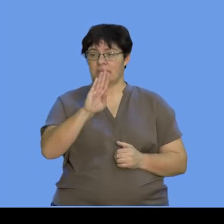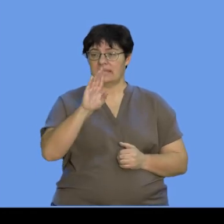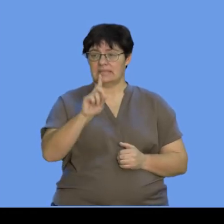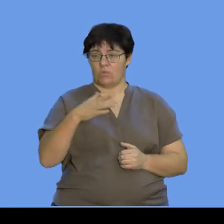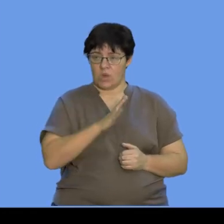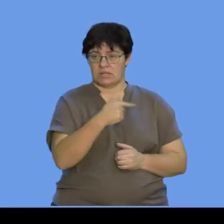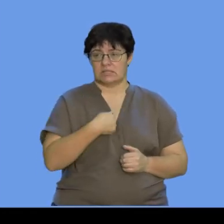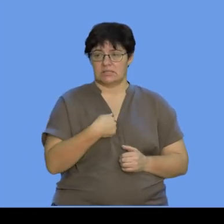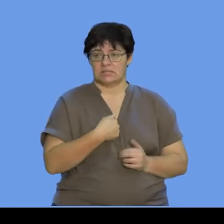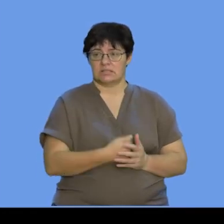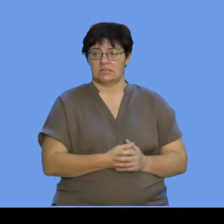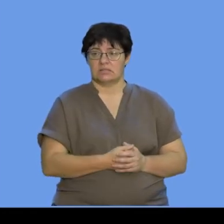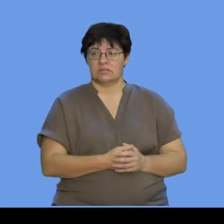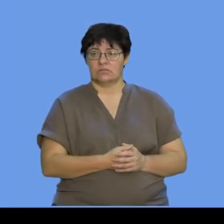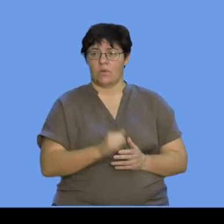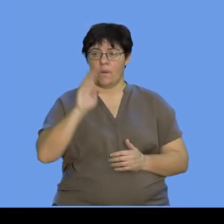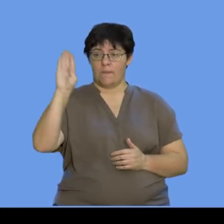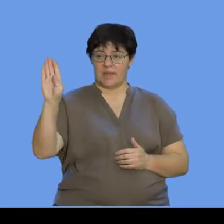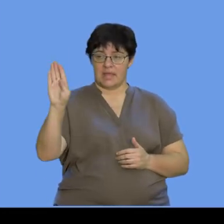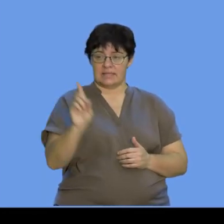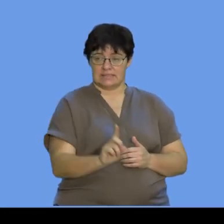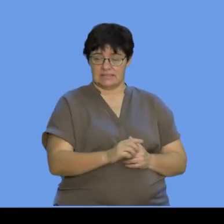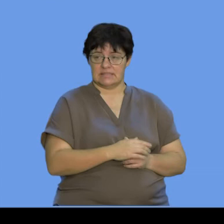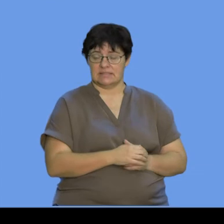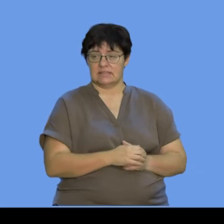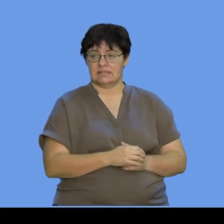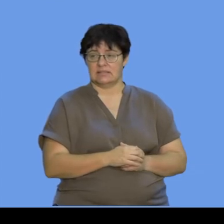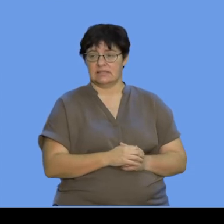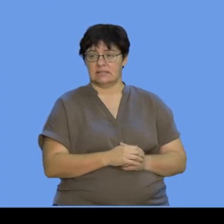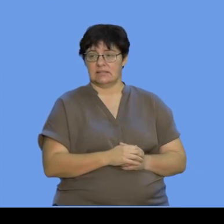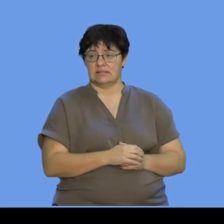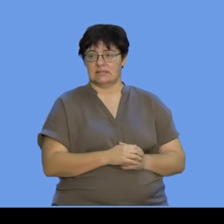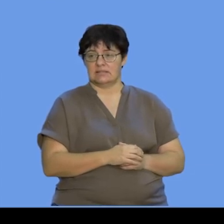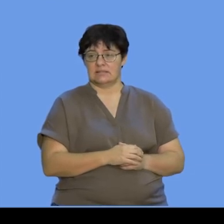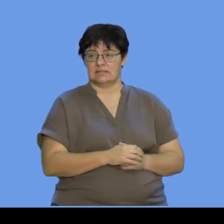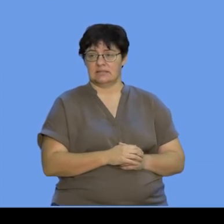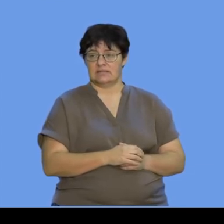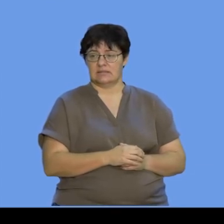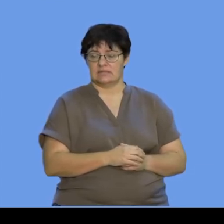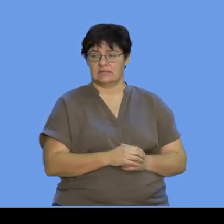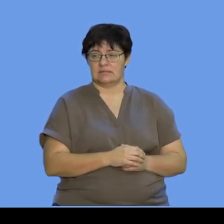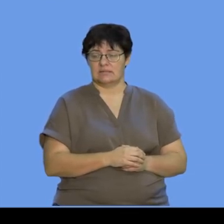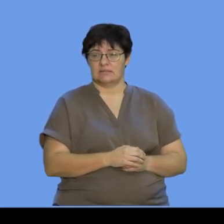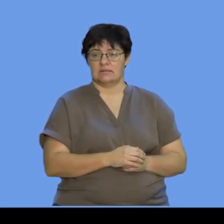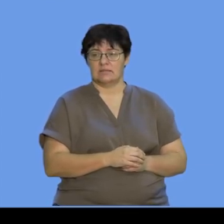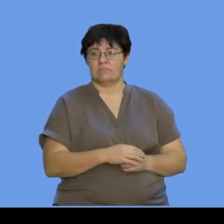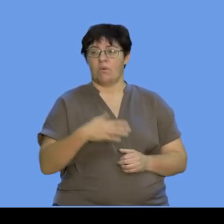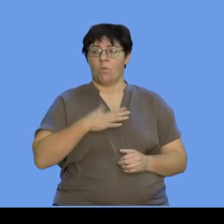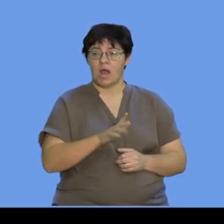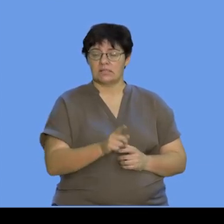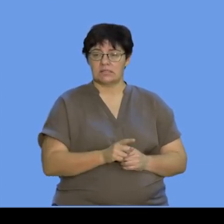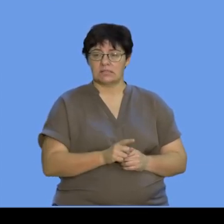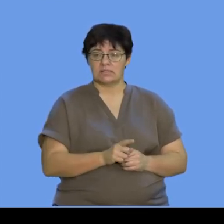So I want BD. So BD, different color, BD will be that